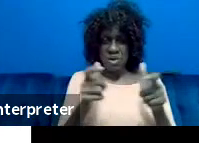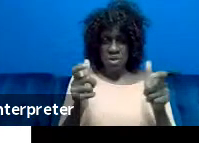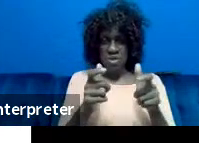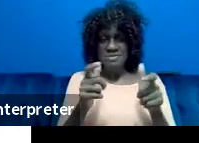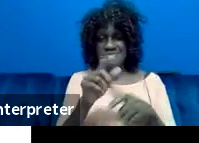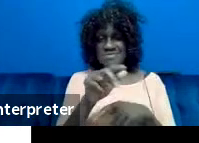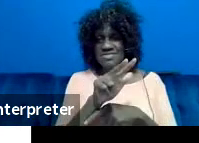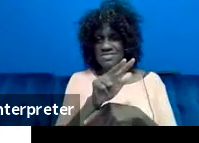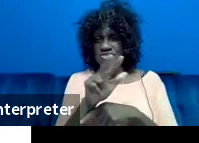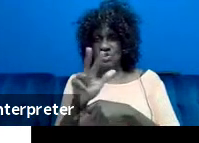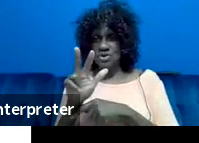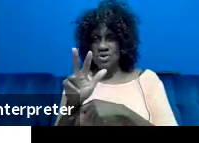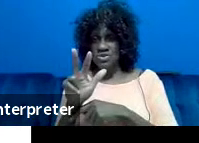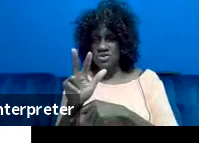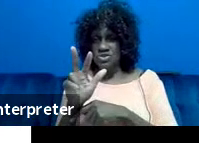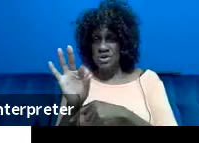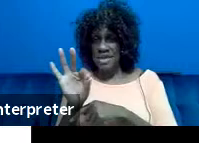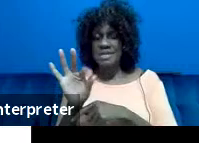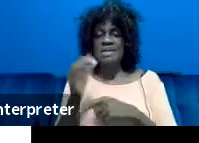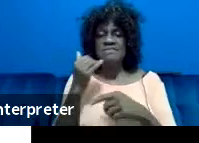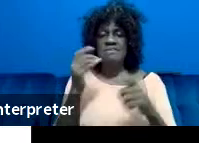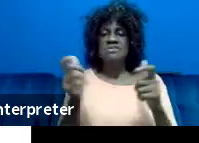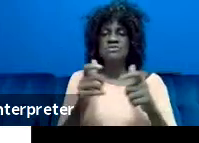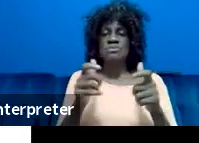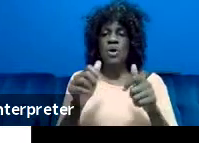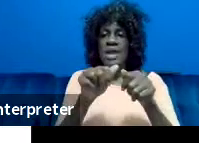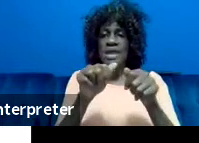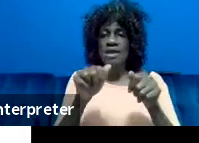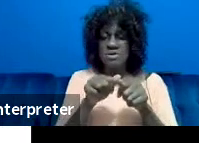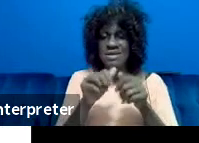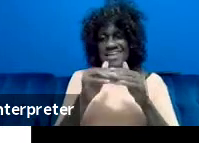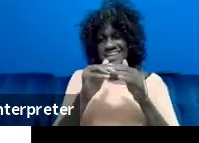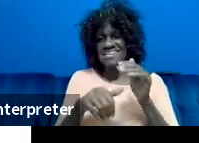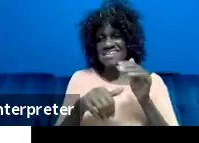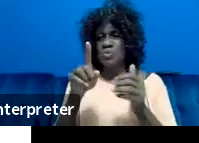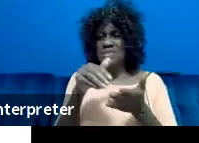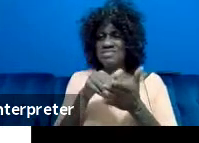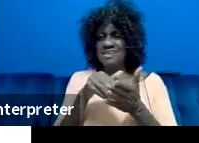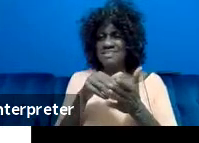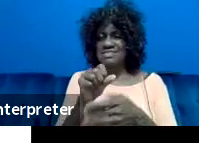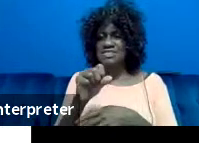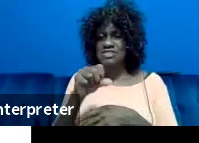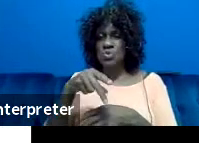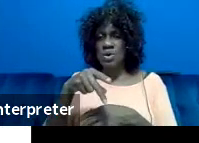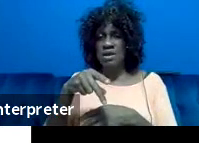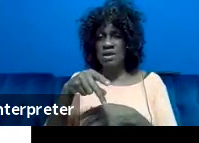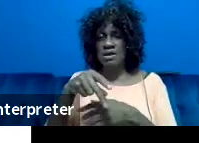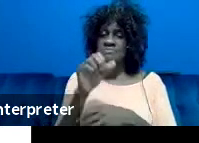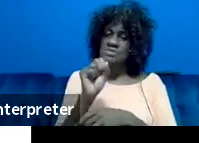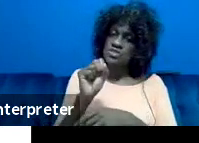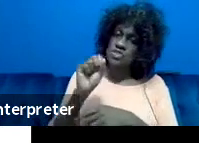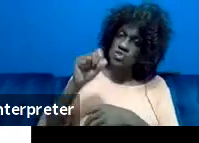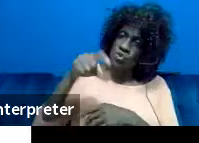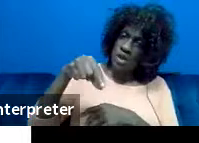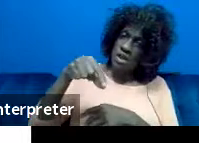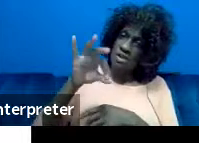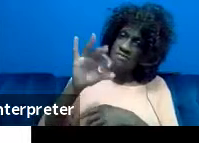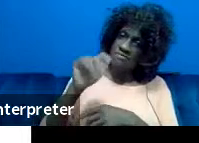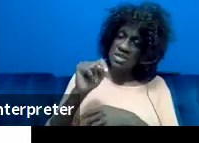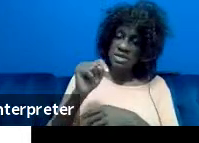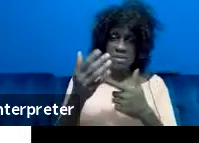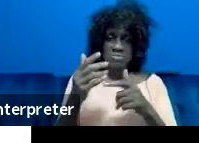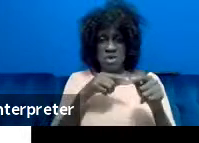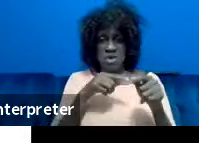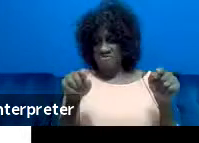slide 39. If you have a small play area, which we say is less than 1,000 square feet, you can have an accessible route that's only 44